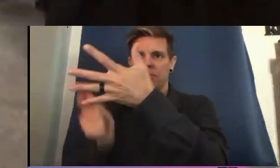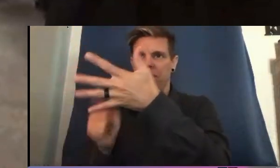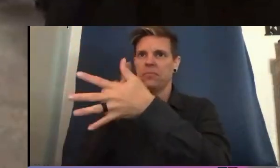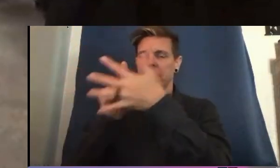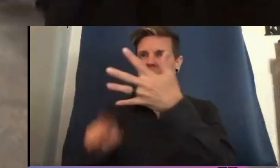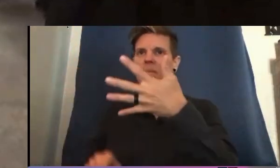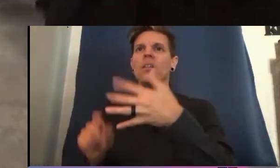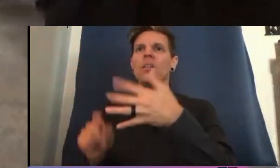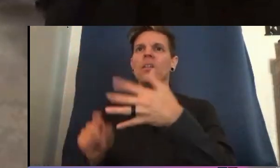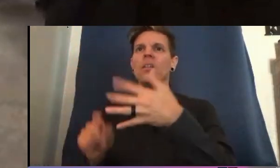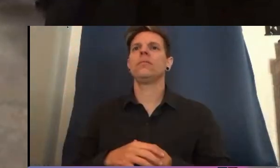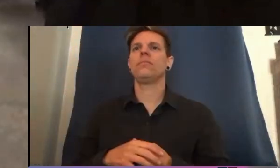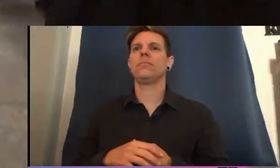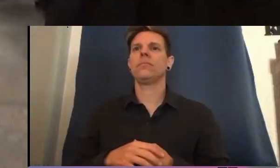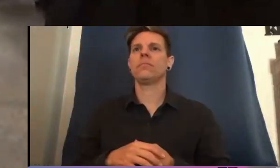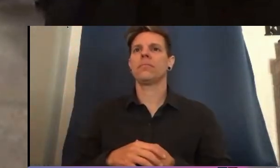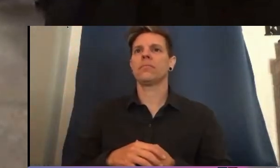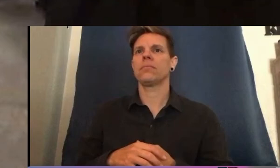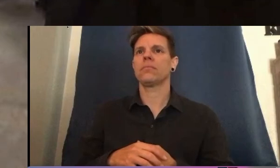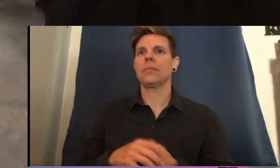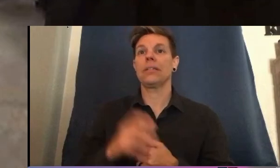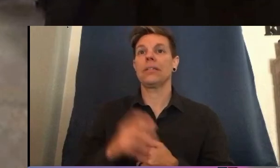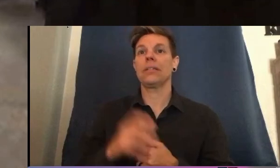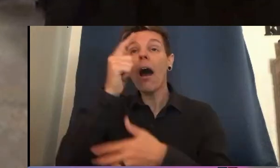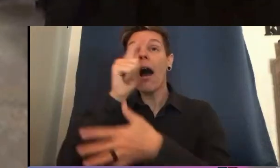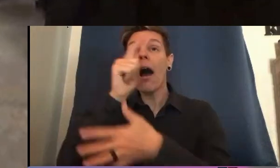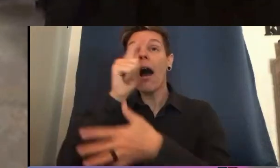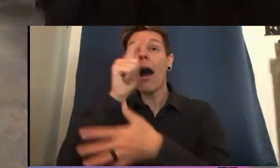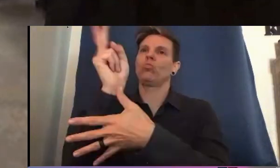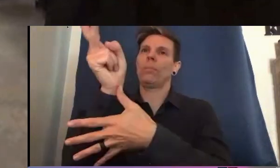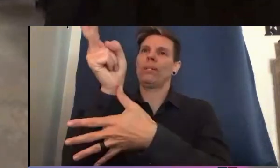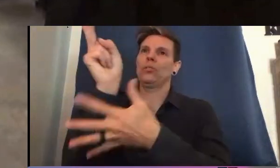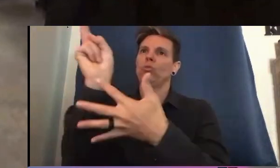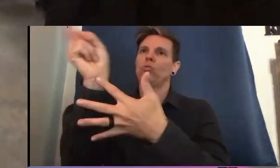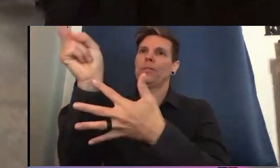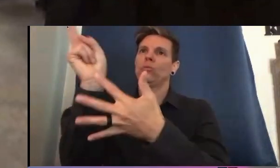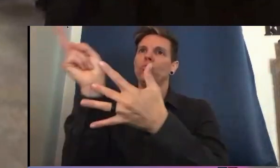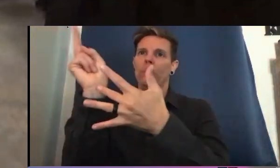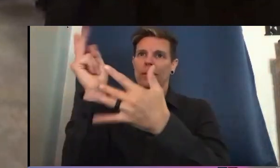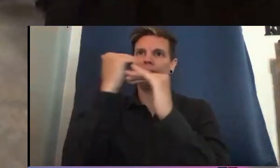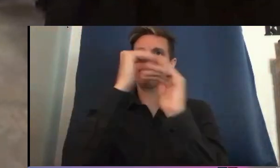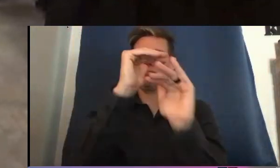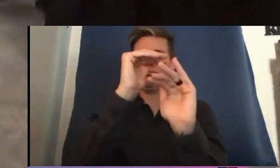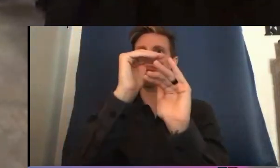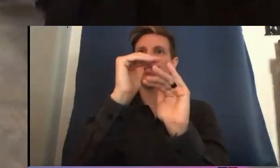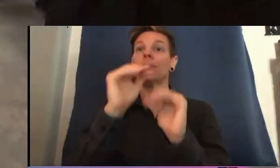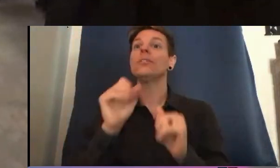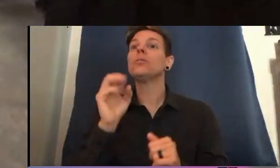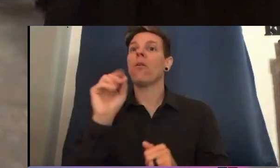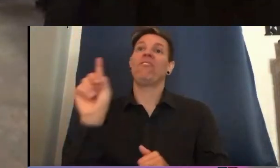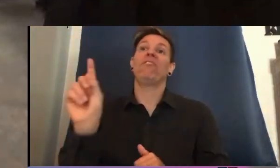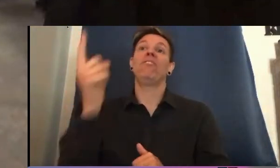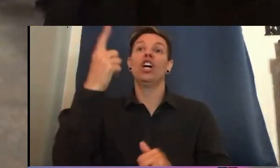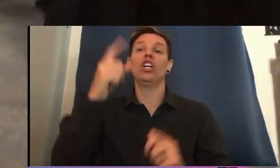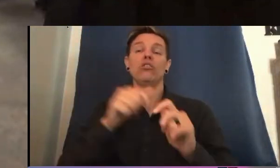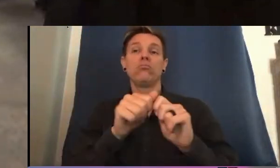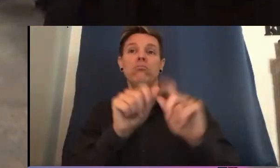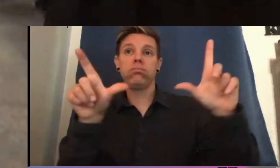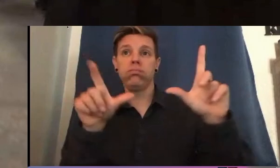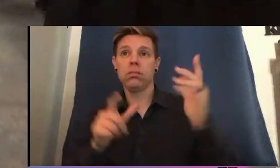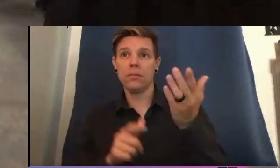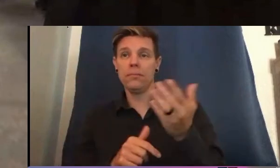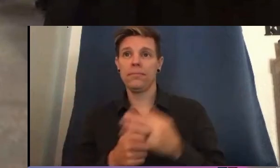to 2 minutes each. Well, there'll be a counter here on the screen. That the speaker needs to